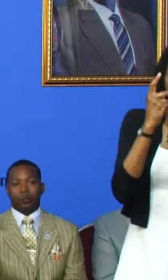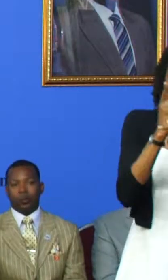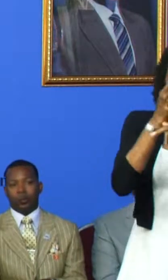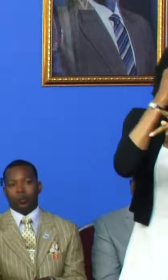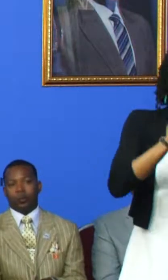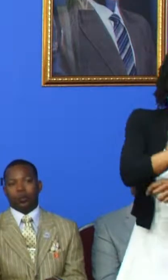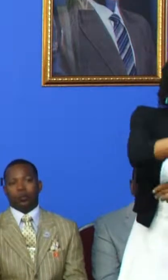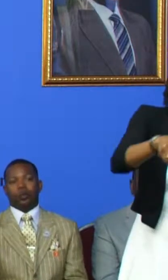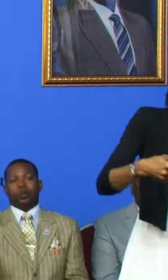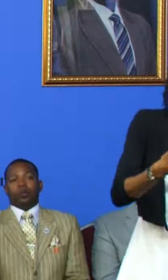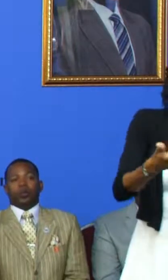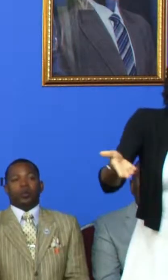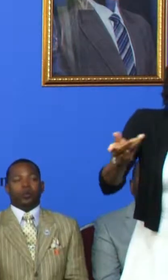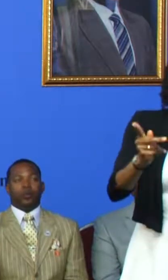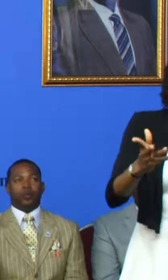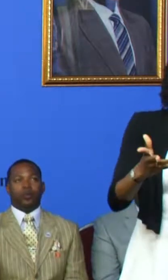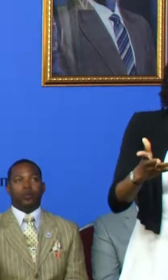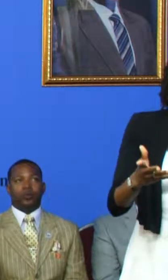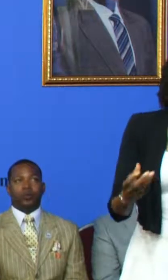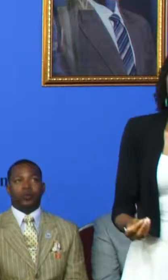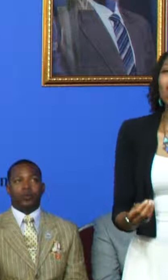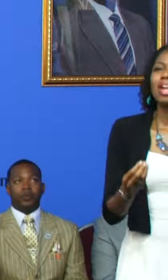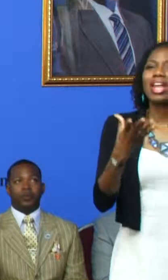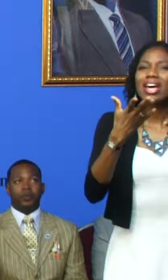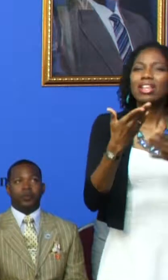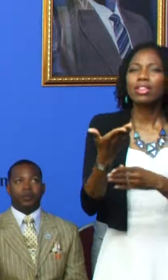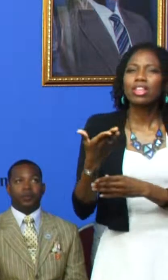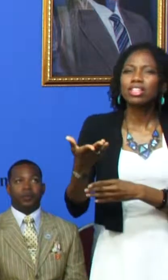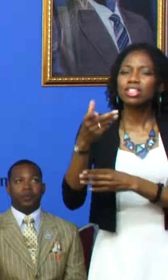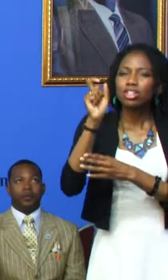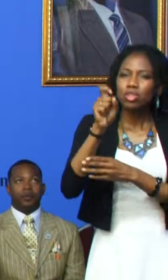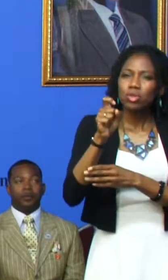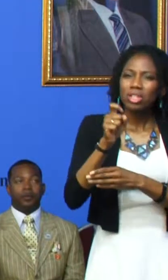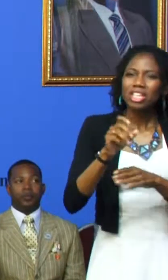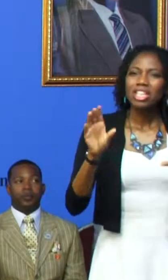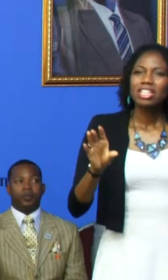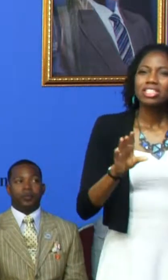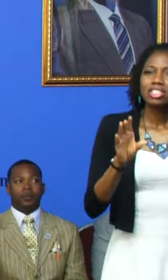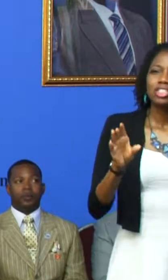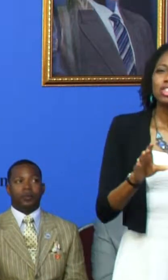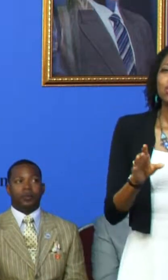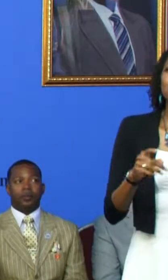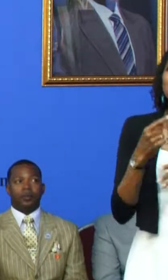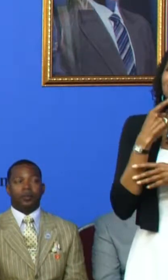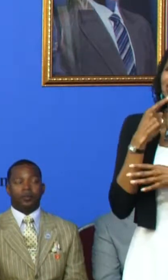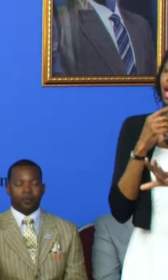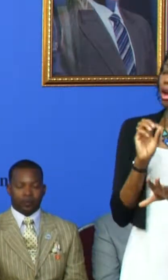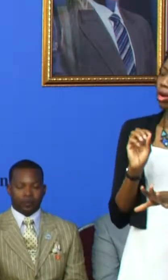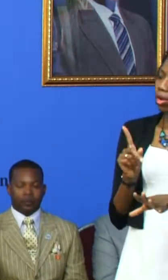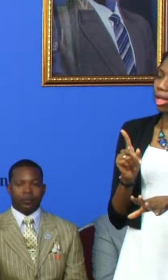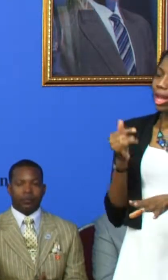a lot of what you should do is say, I'm the children of the generation that did that, so I can do more than that.